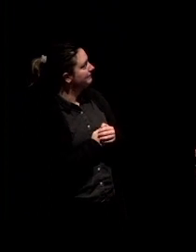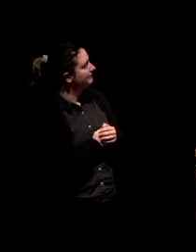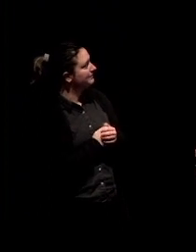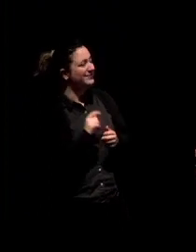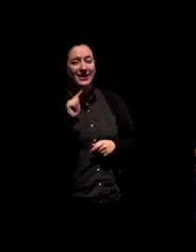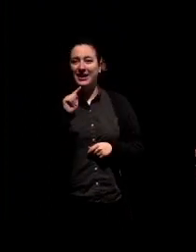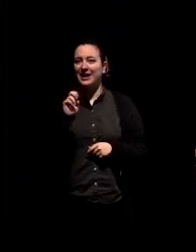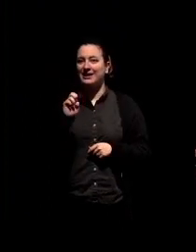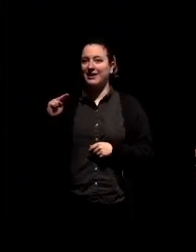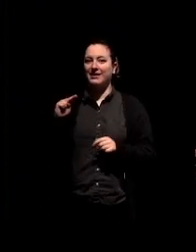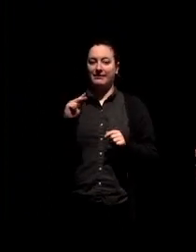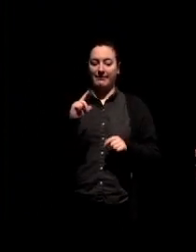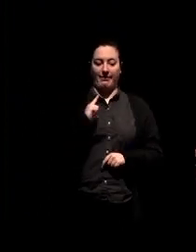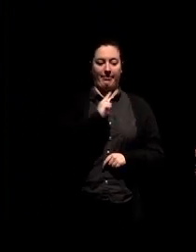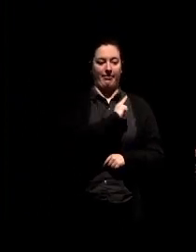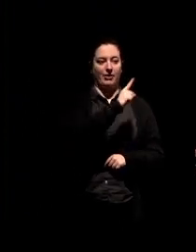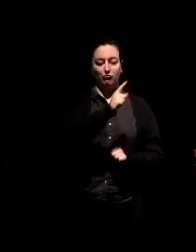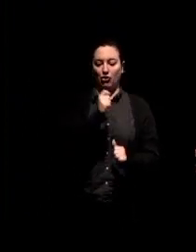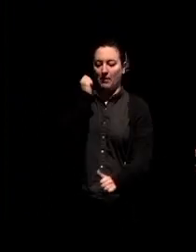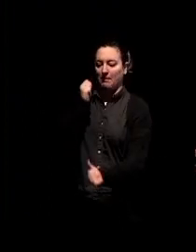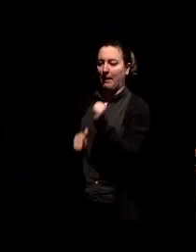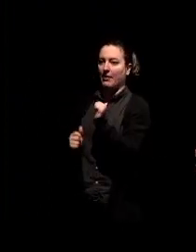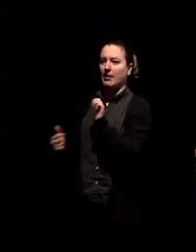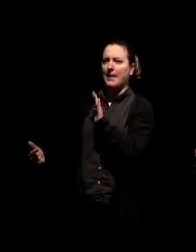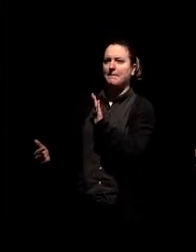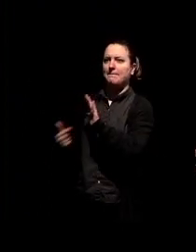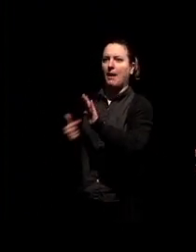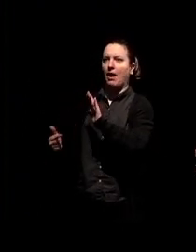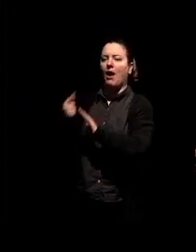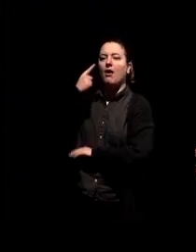on gender transition health care for minors.